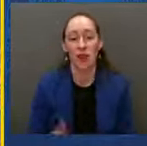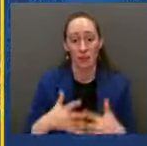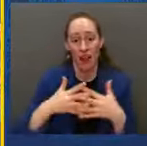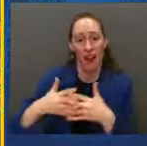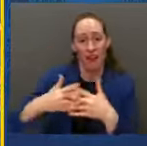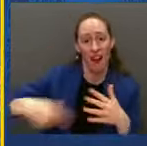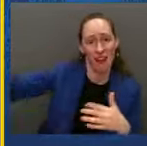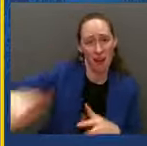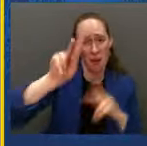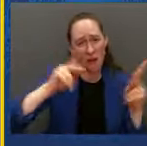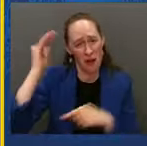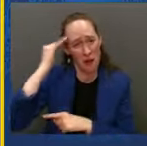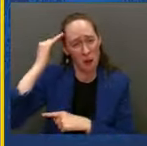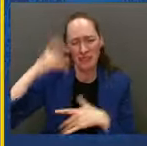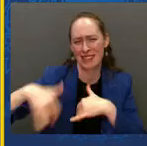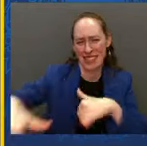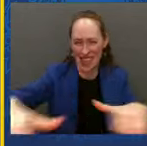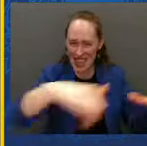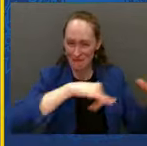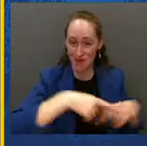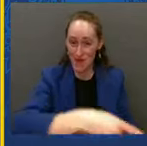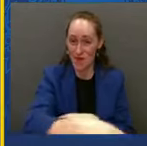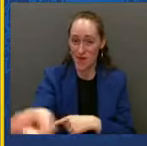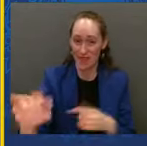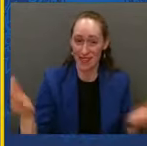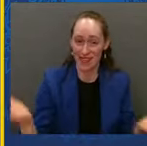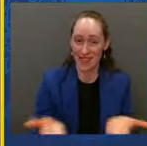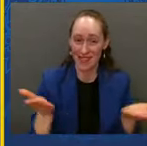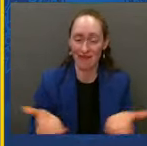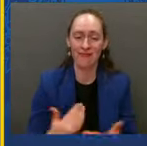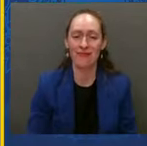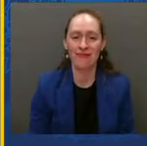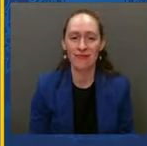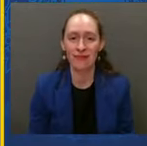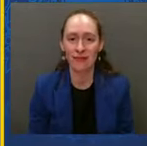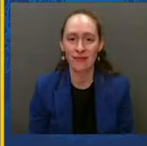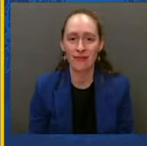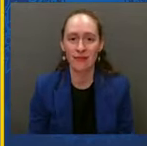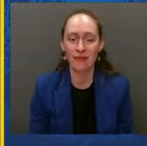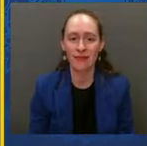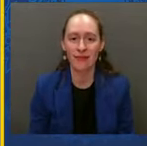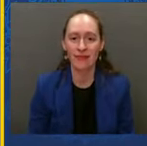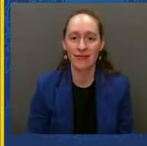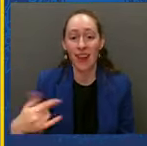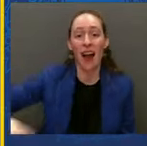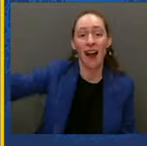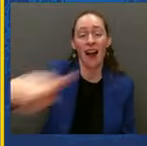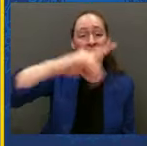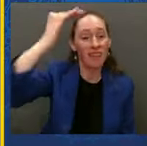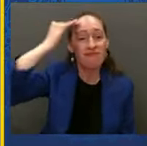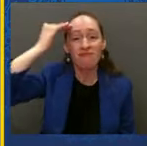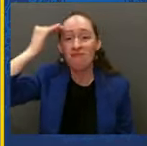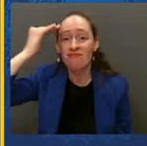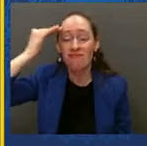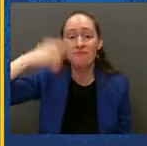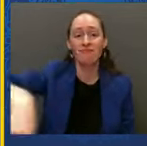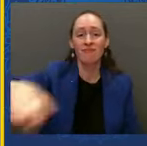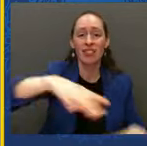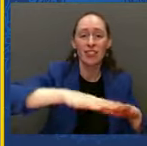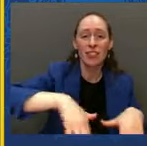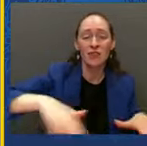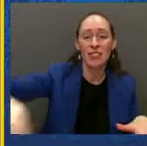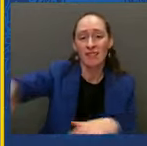now must be done so our children and grandchildren will know it as well. Freedom. The enemy of